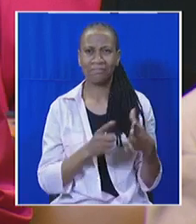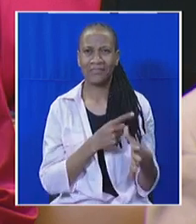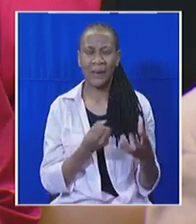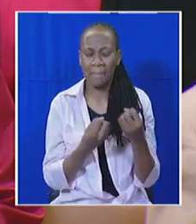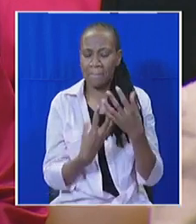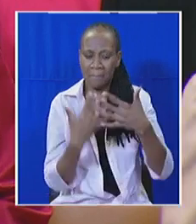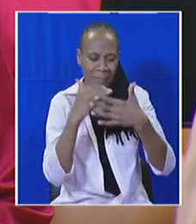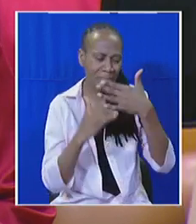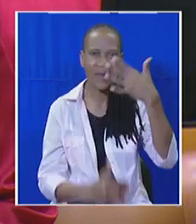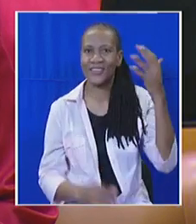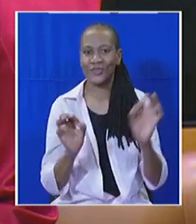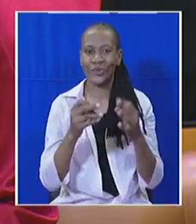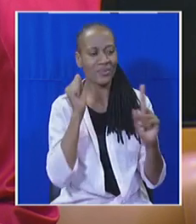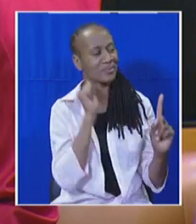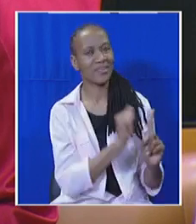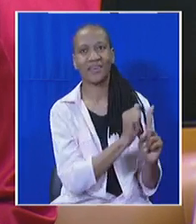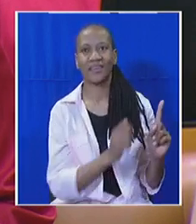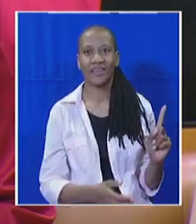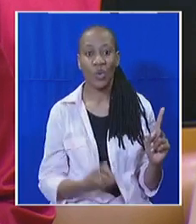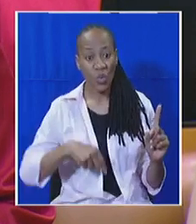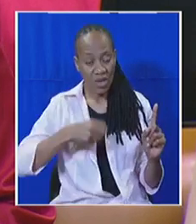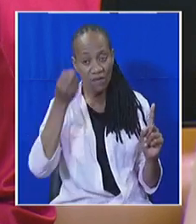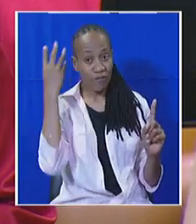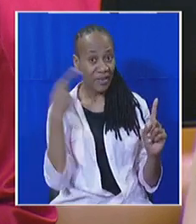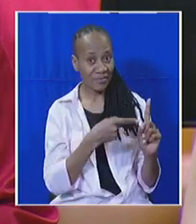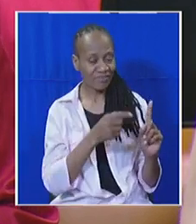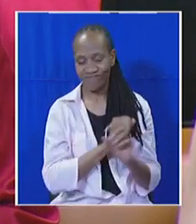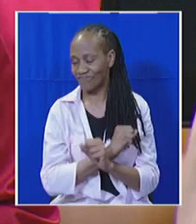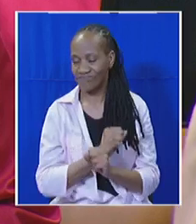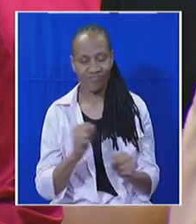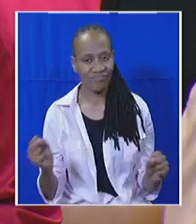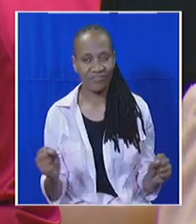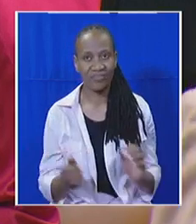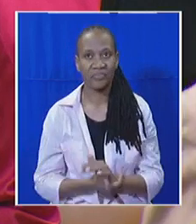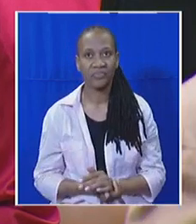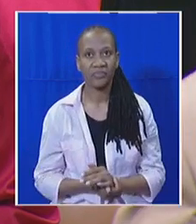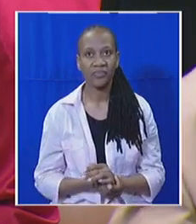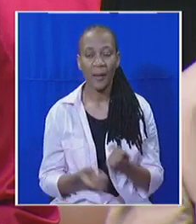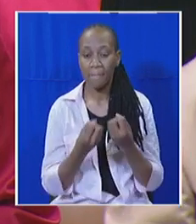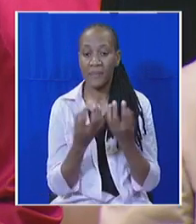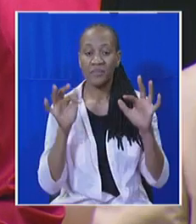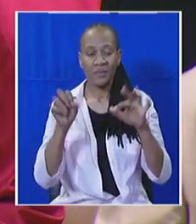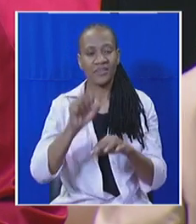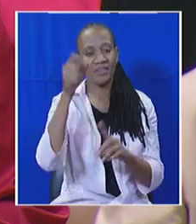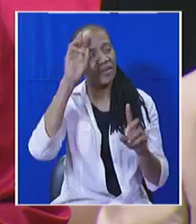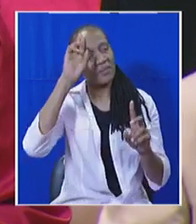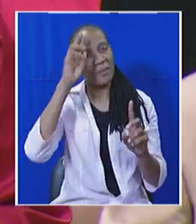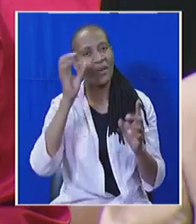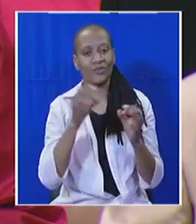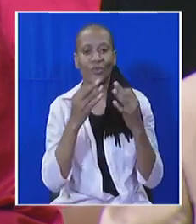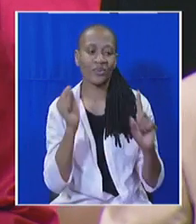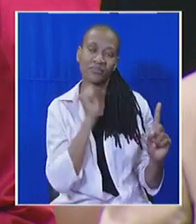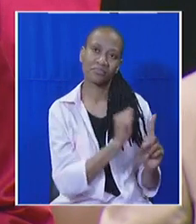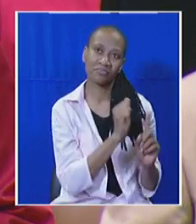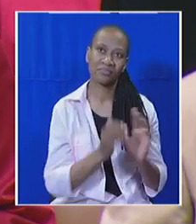many others. These are songs that will never die and continue to find resonance with many South Africans. Further acknowledges that